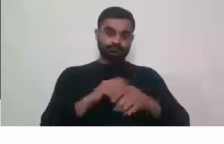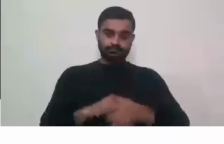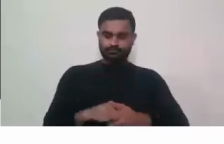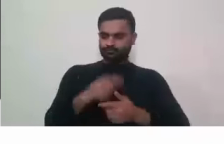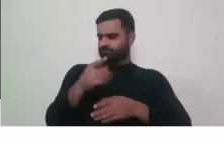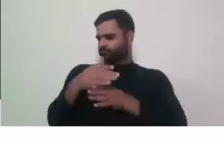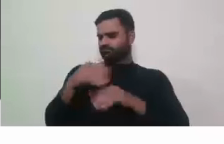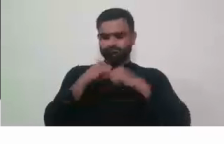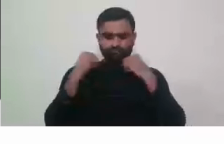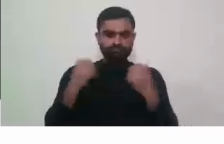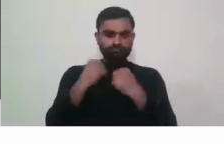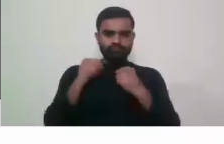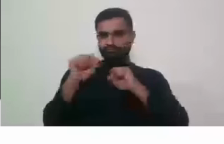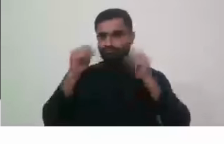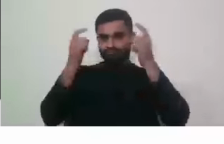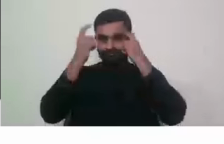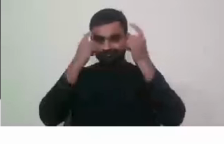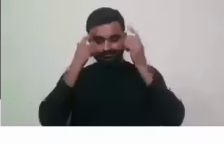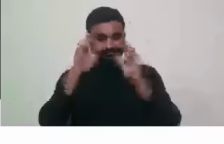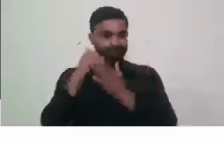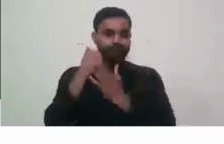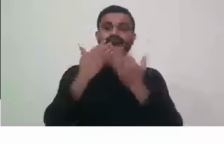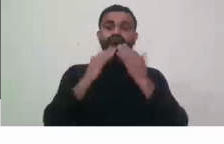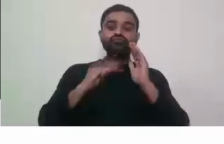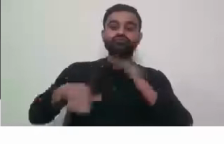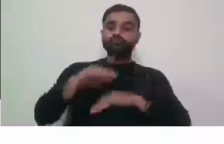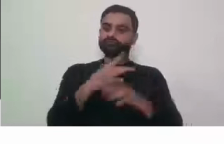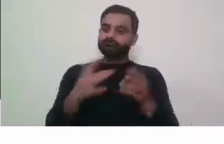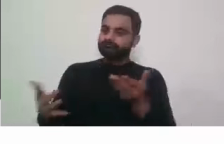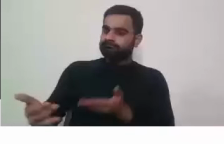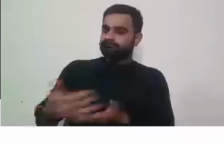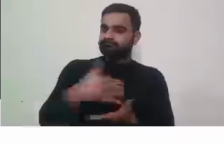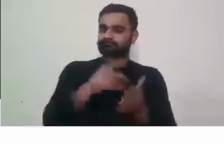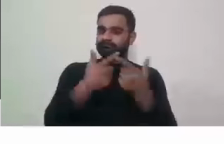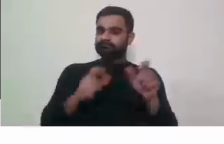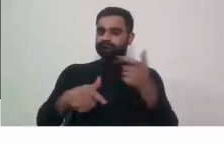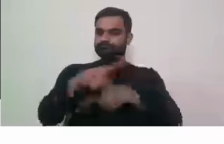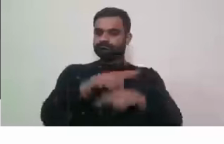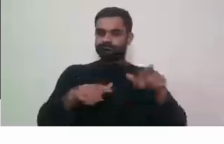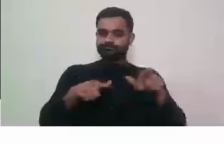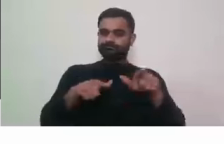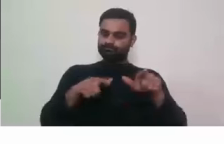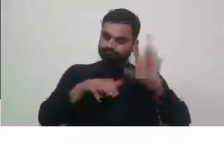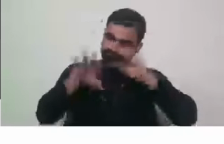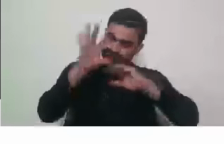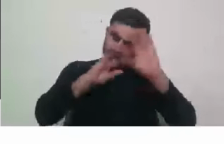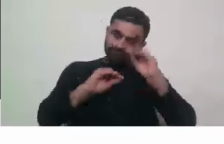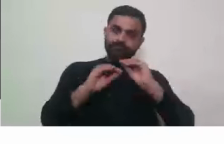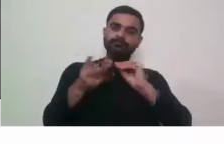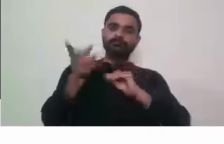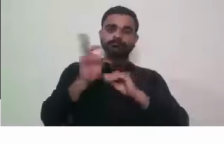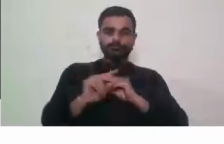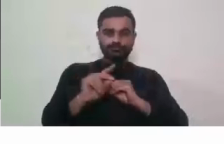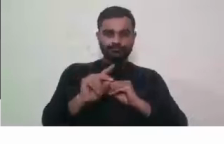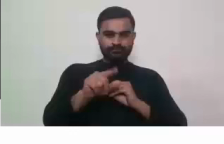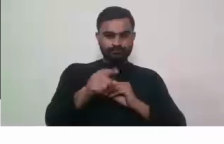the activities that come in your mind that can help students to contribute to the linguistic landscape. So again,